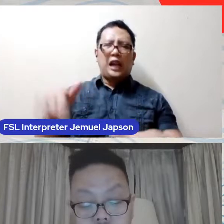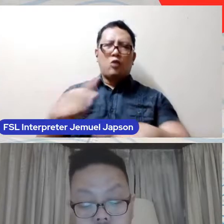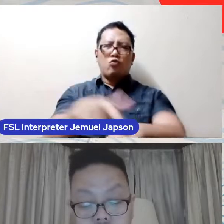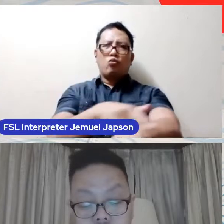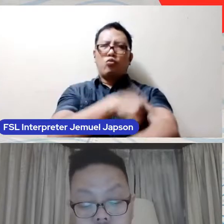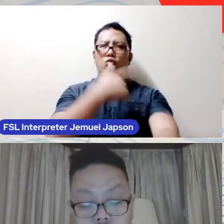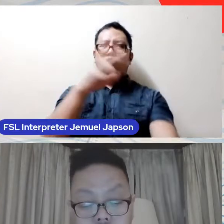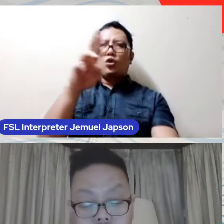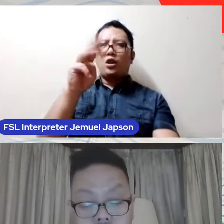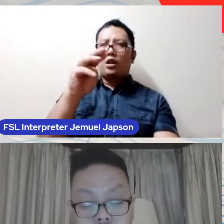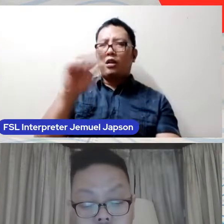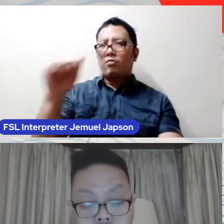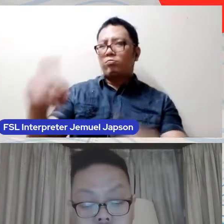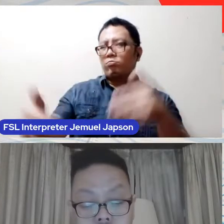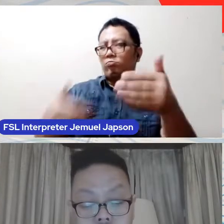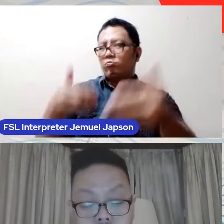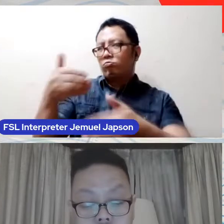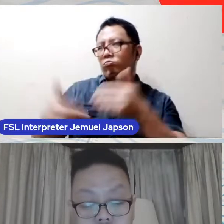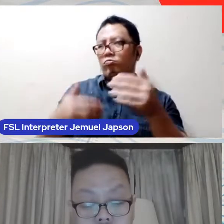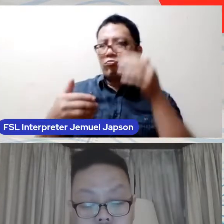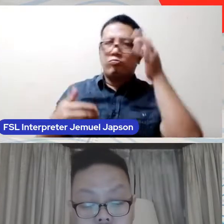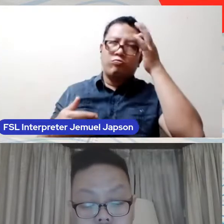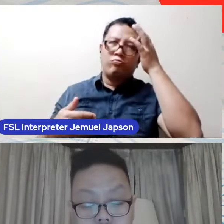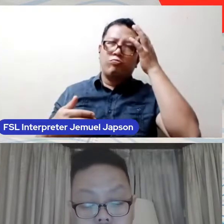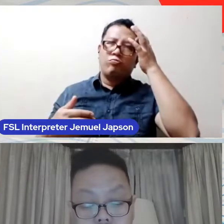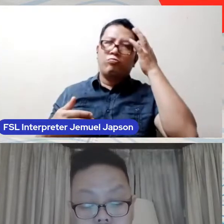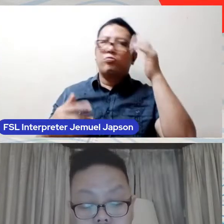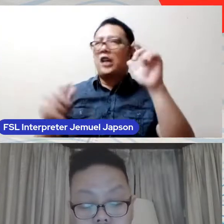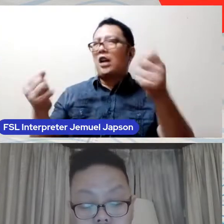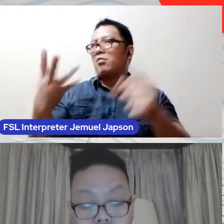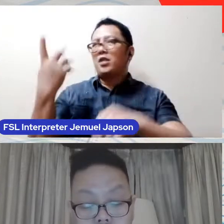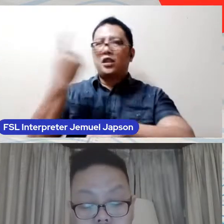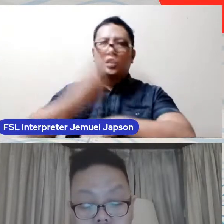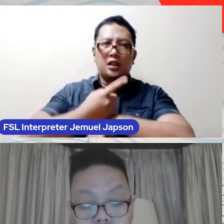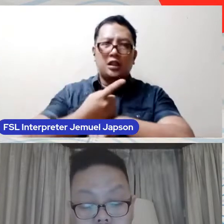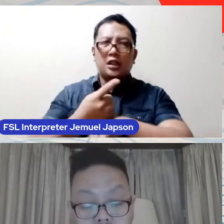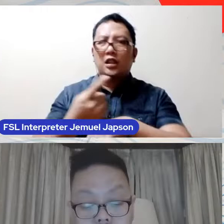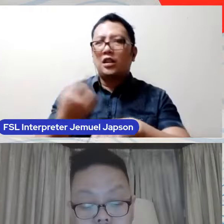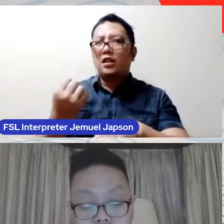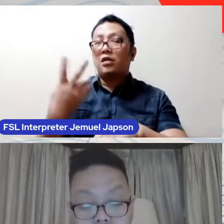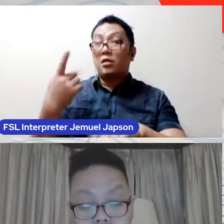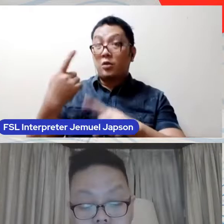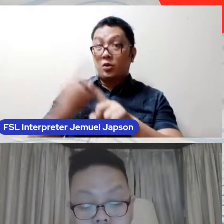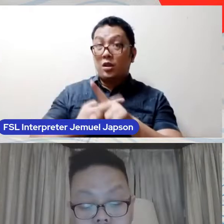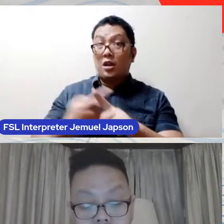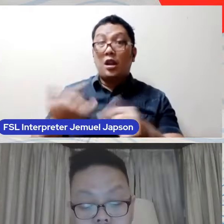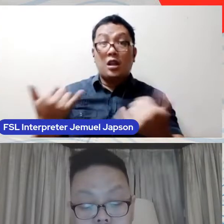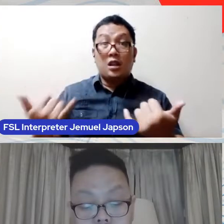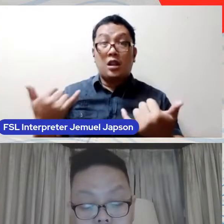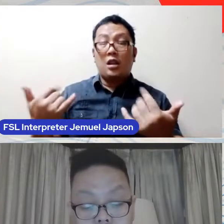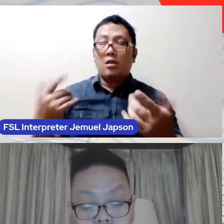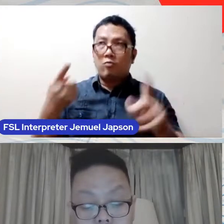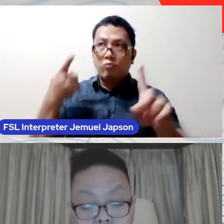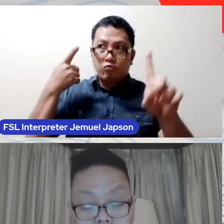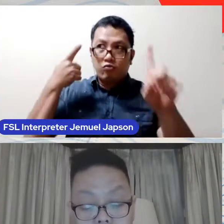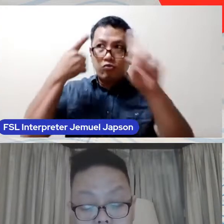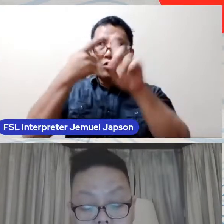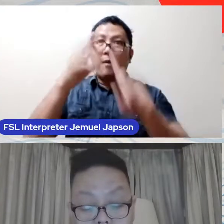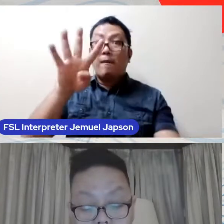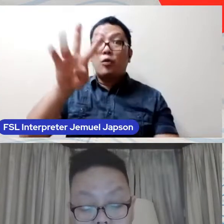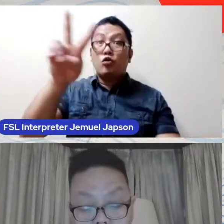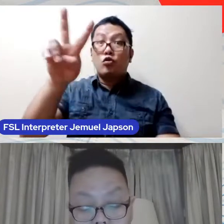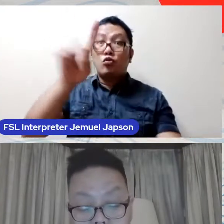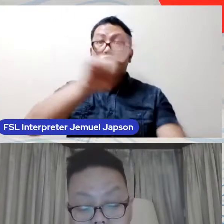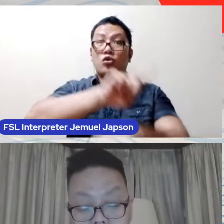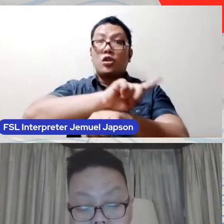process happen? Ilang Okay. days? A month? I think right now we're targeting 42 days.